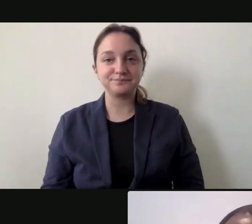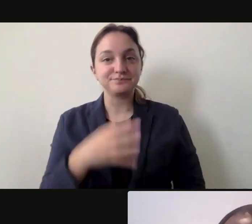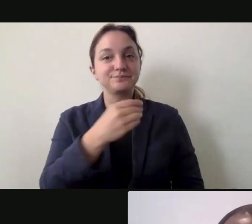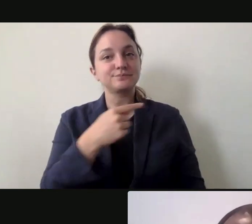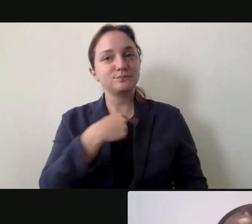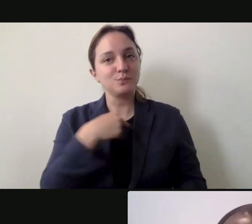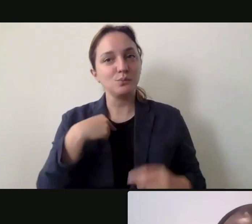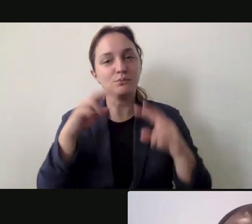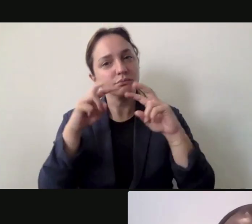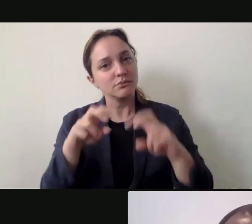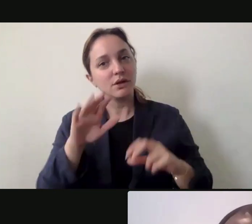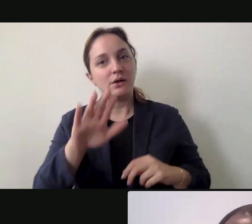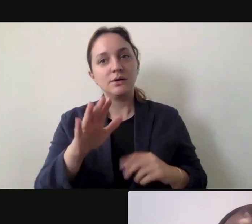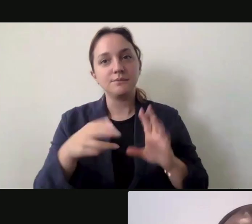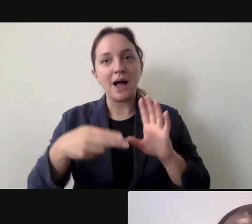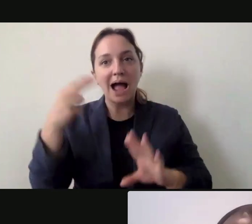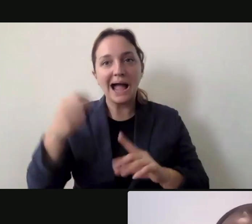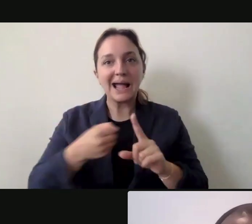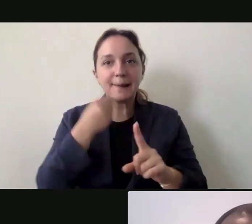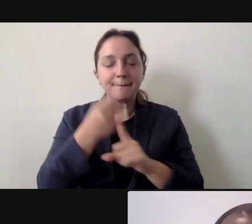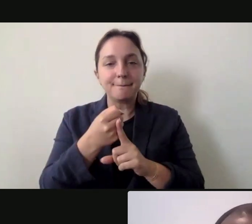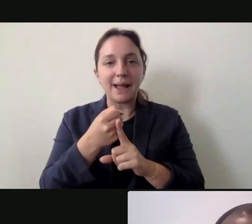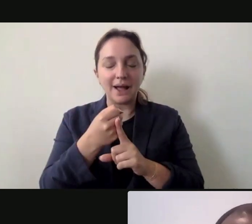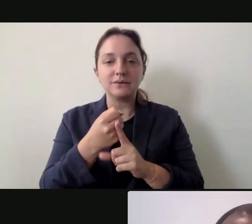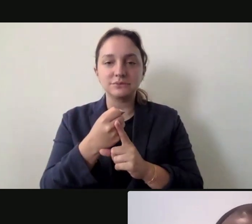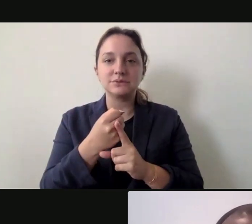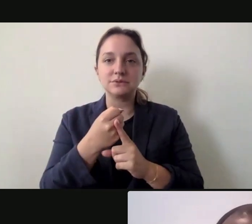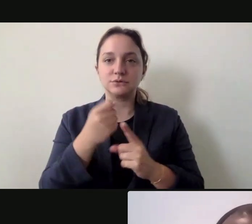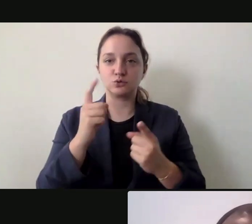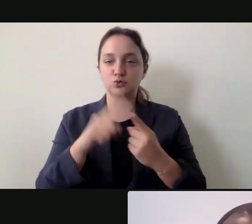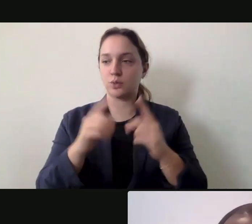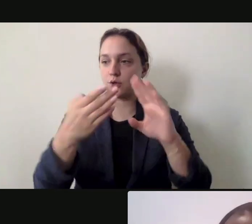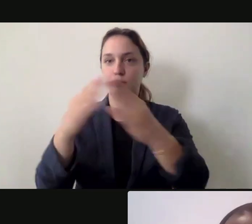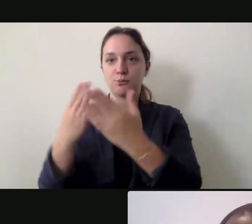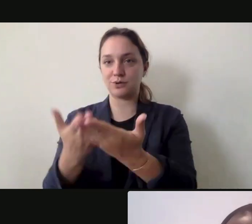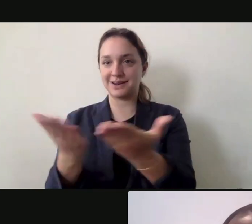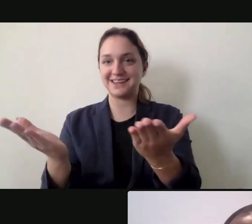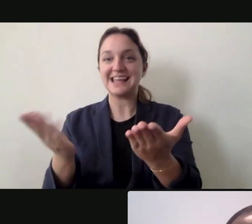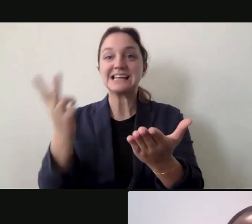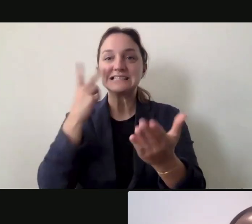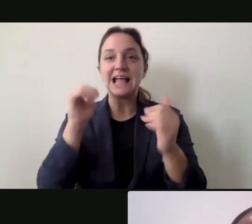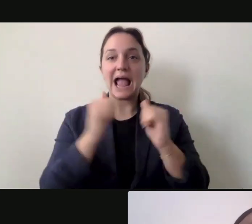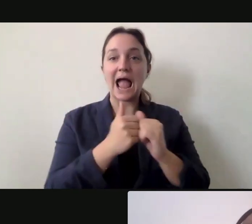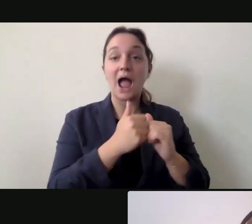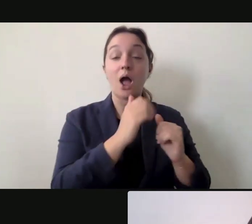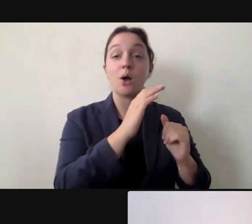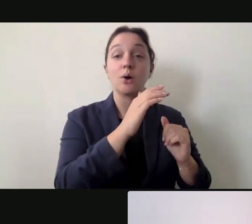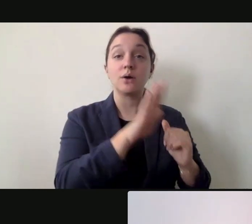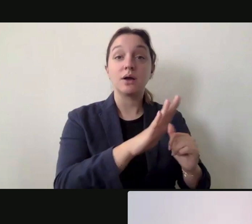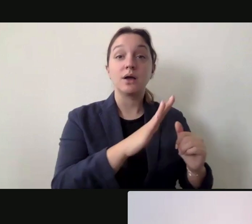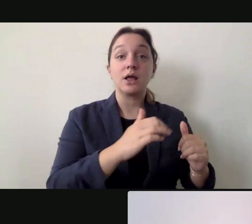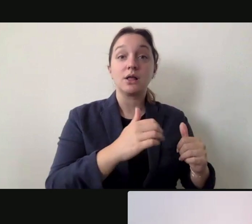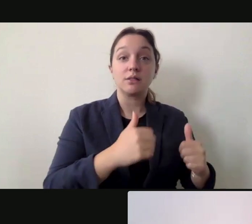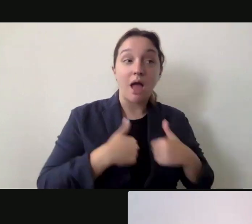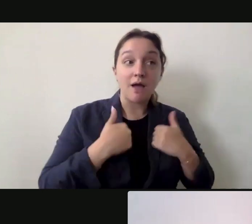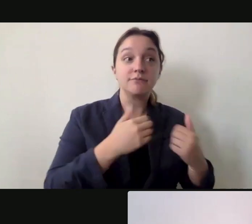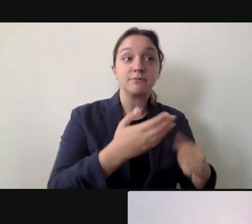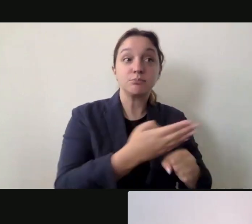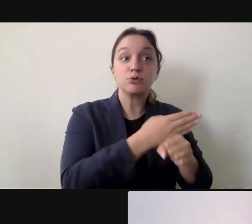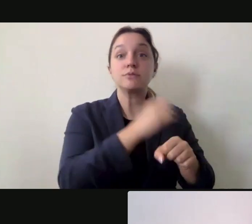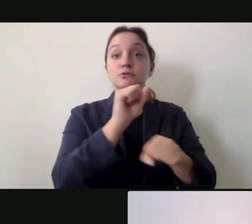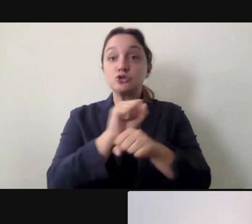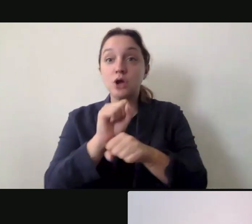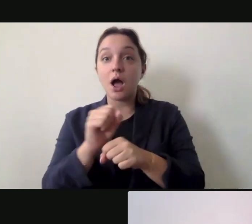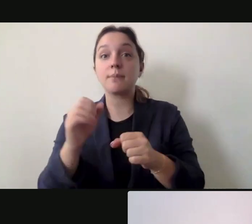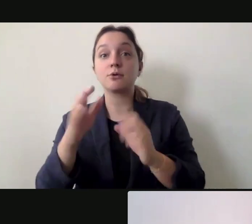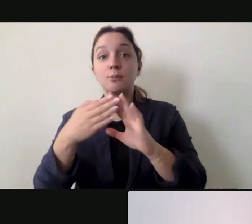deliver, better health outcomes, as well as better building performance, as well as better finances. So